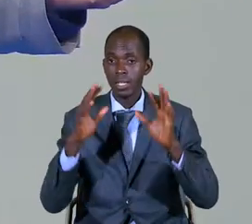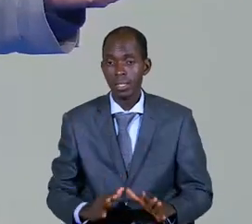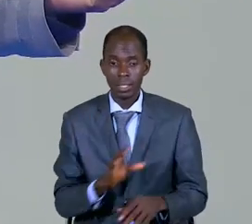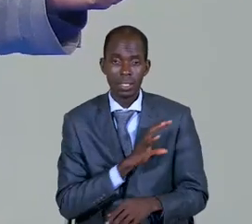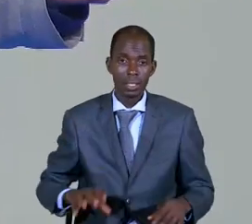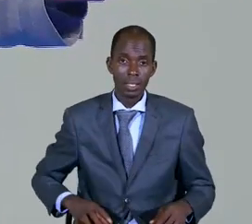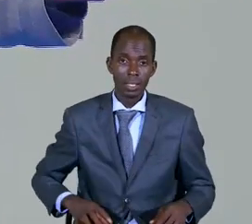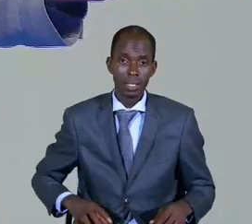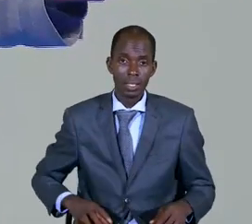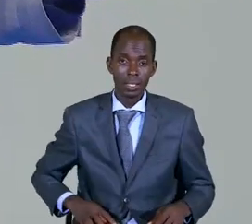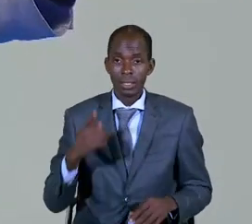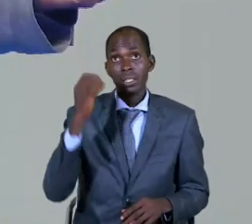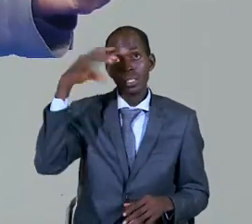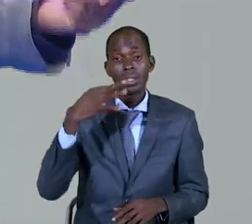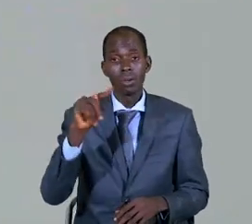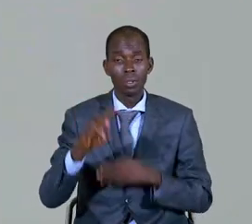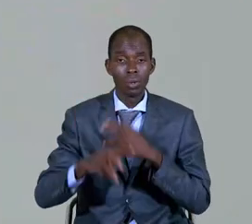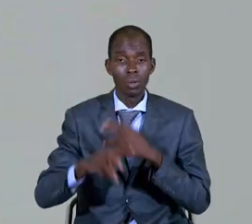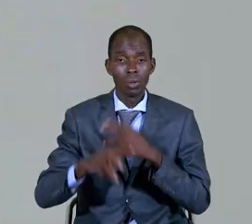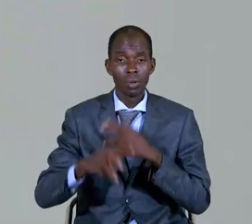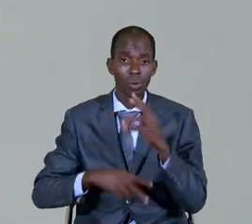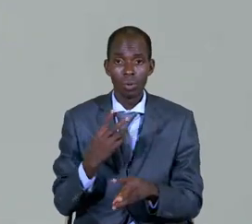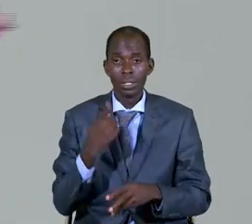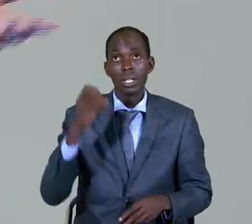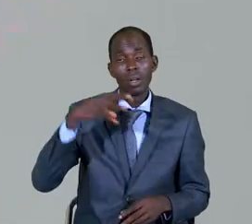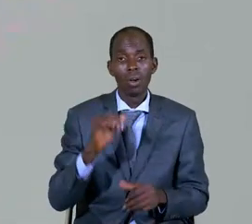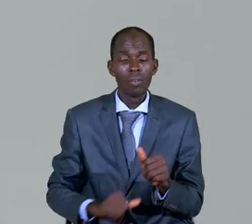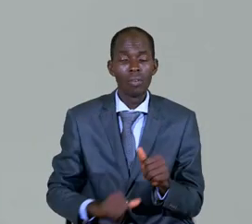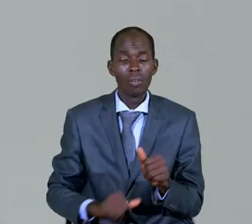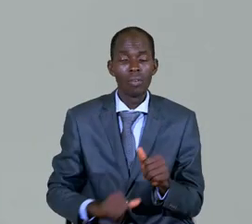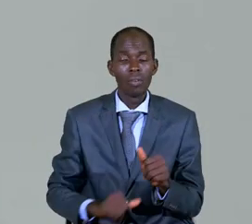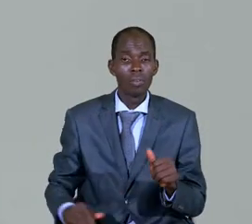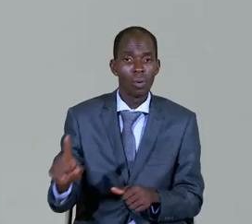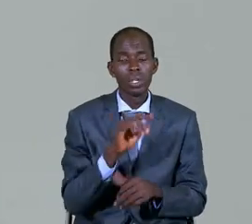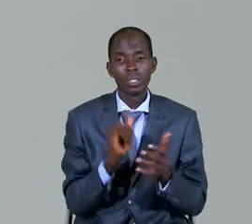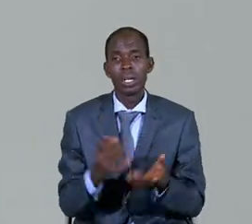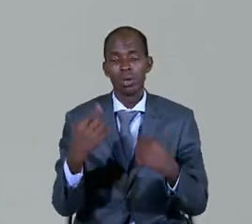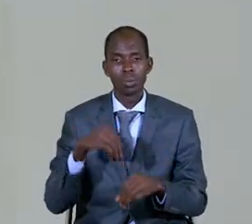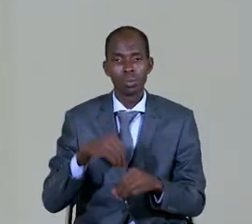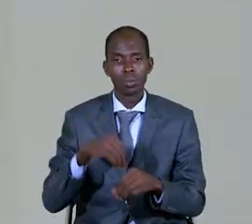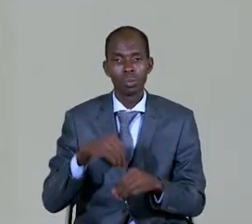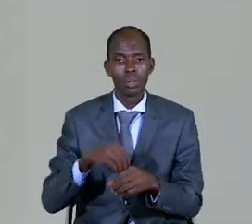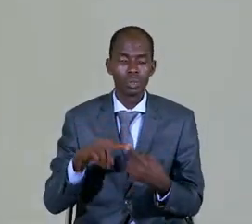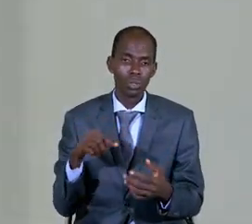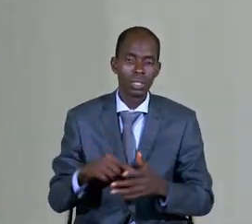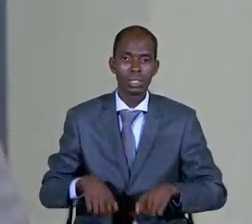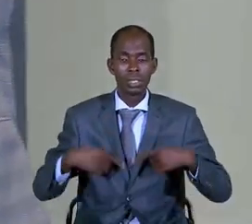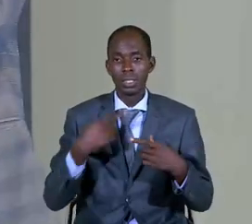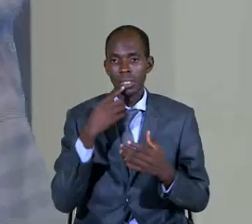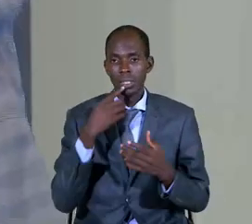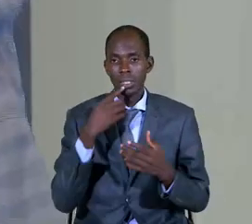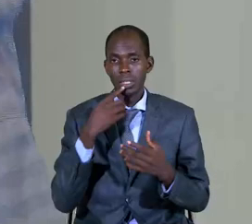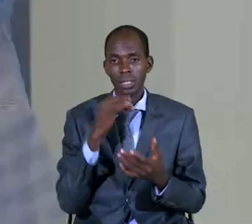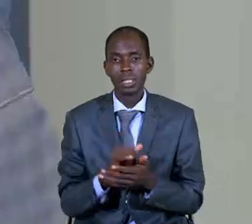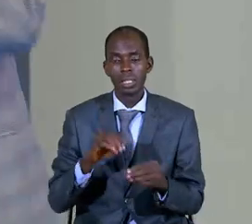light of the world. The light of everyone that comes into this life. It says in Mark chapter